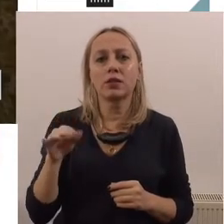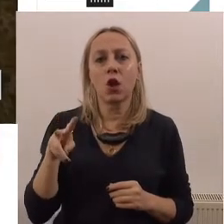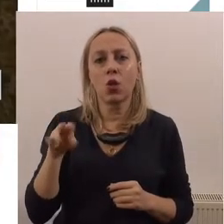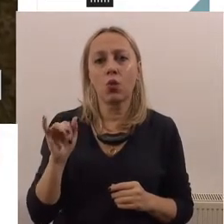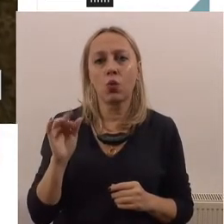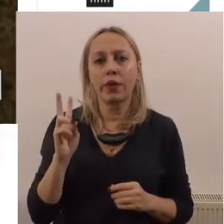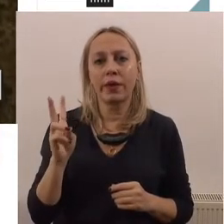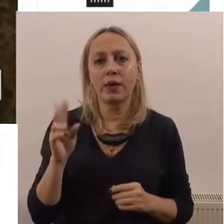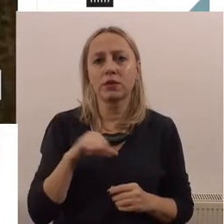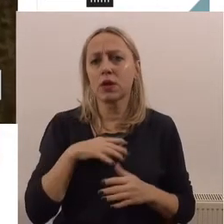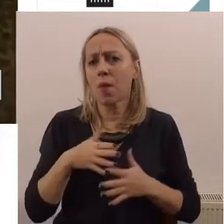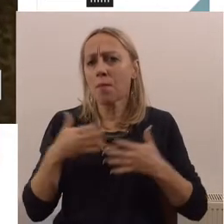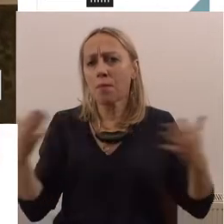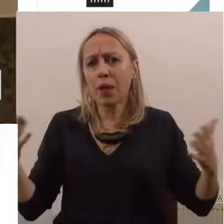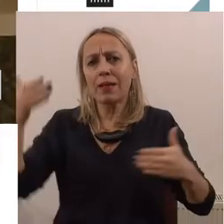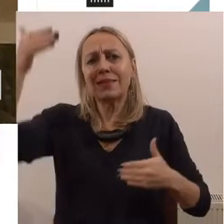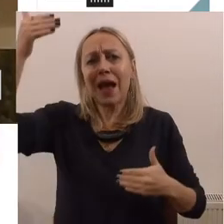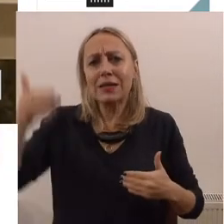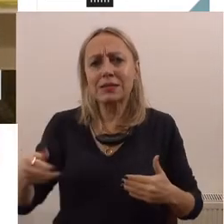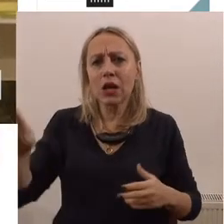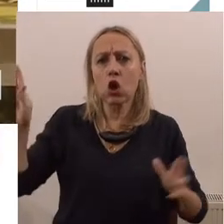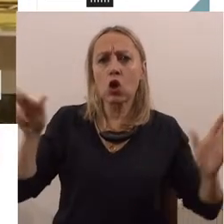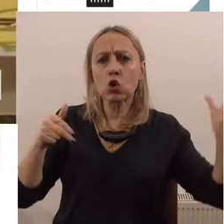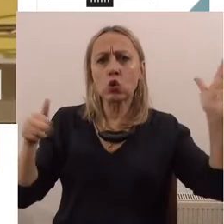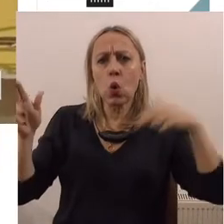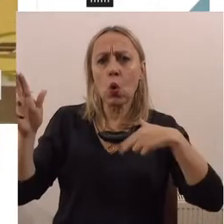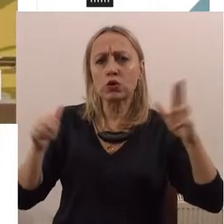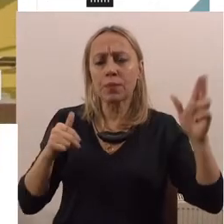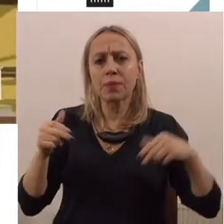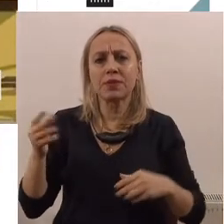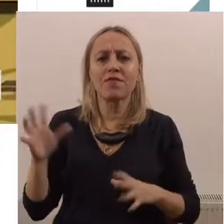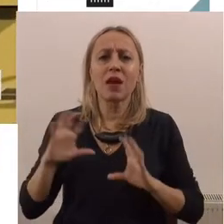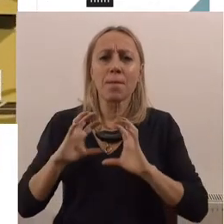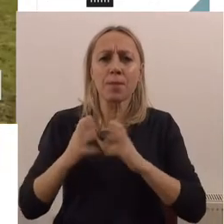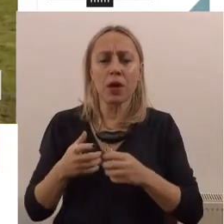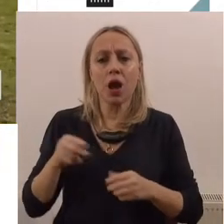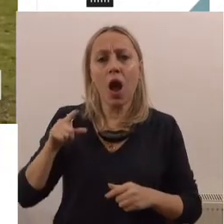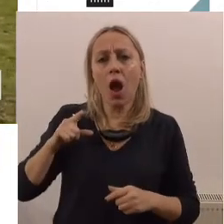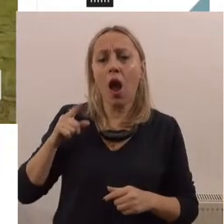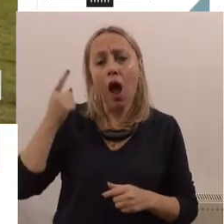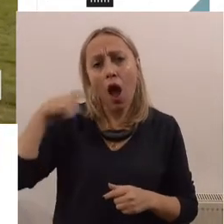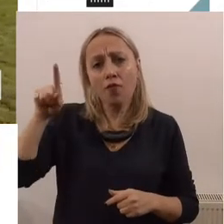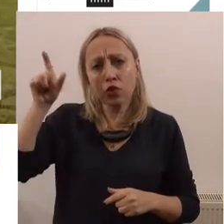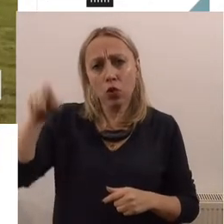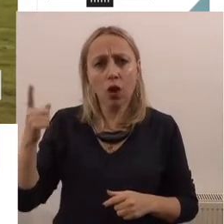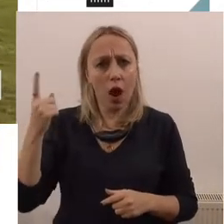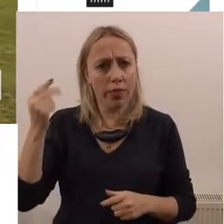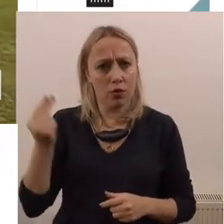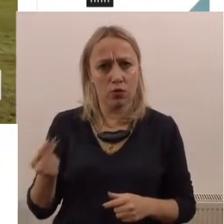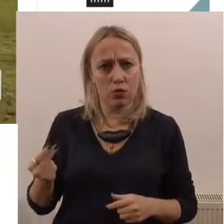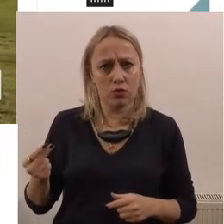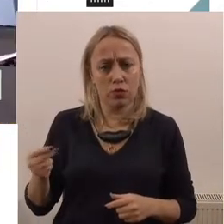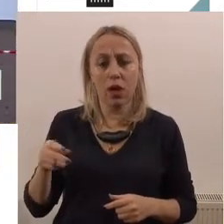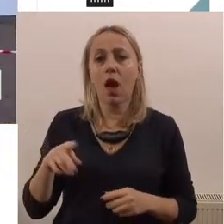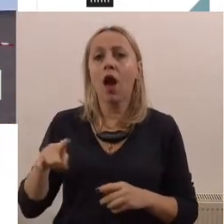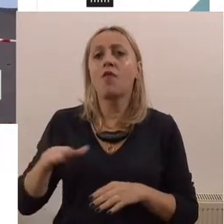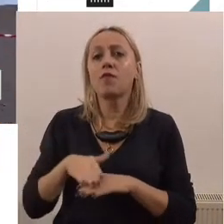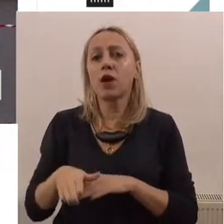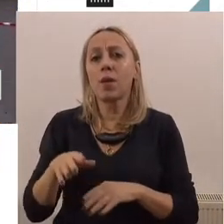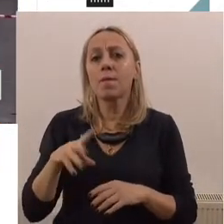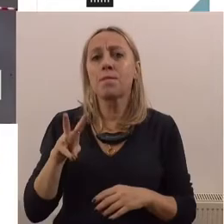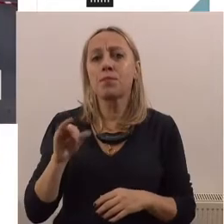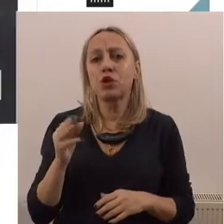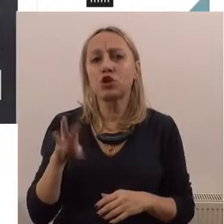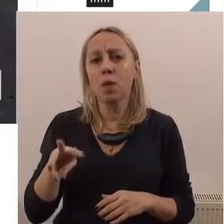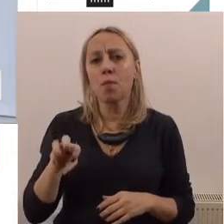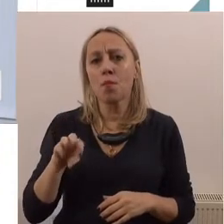Alexei Luka, the world's biggest wall painting made by one painter, Misha Most,